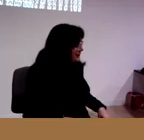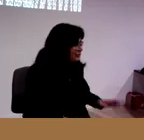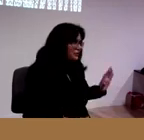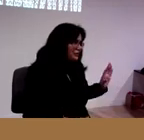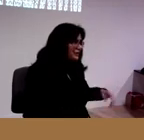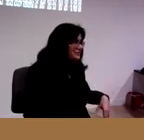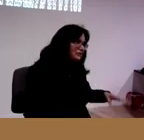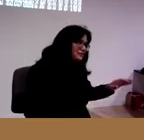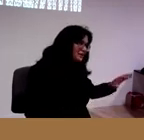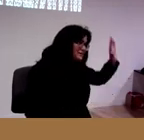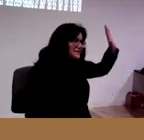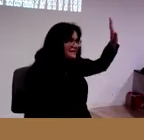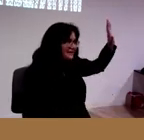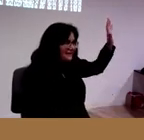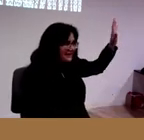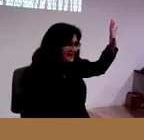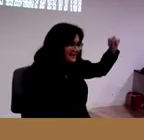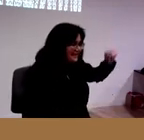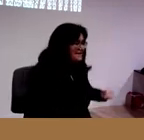in the car, we turned around with serious faces.